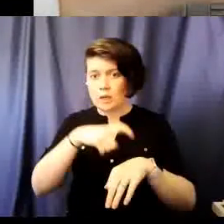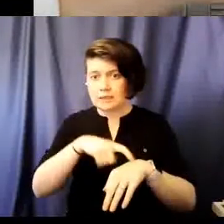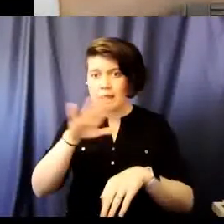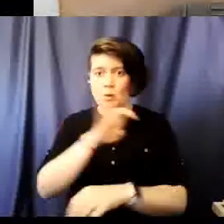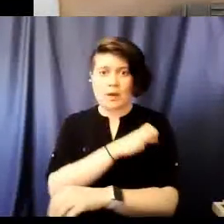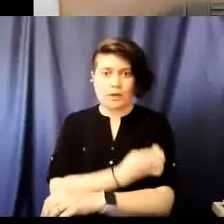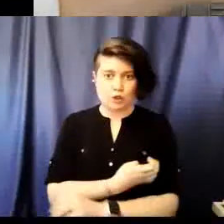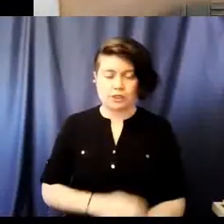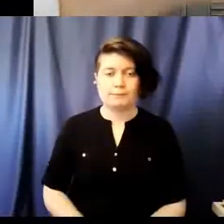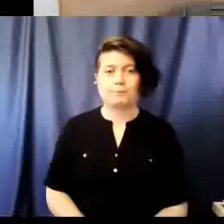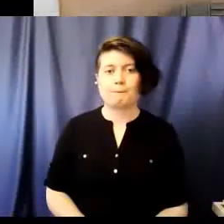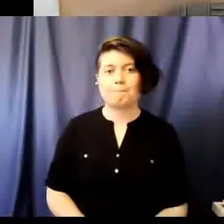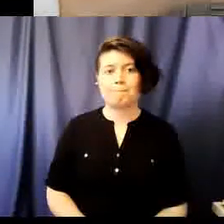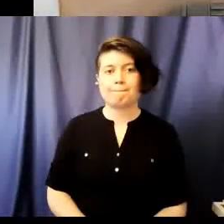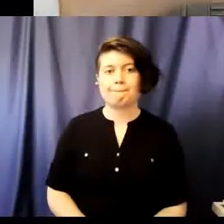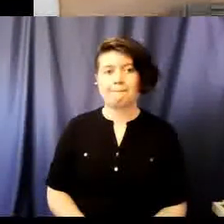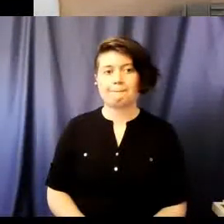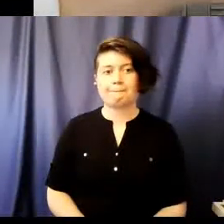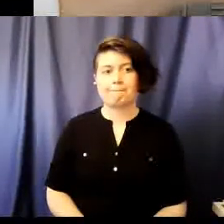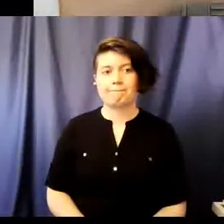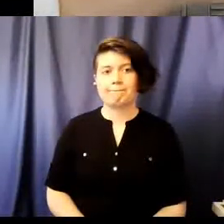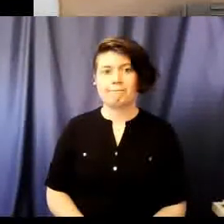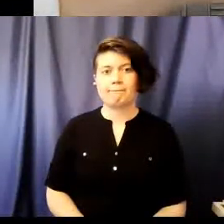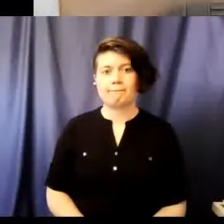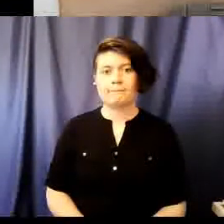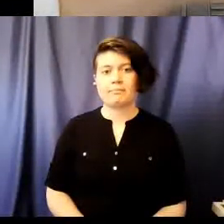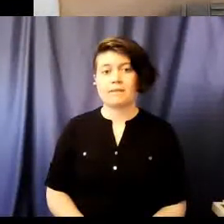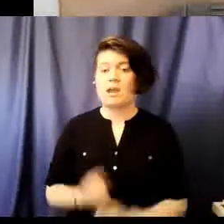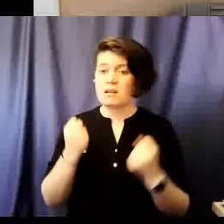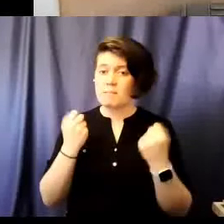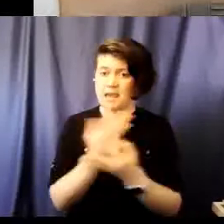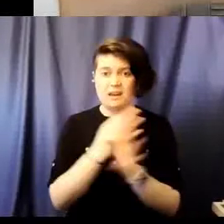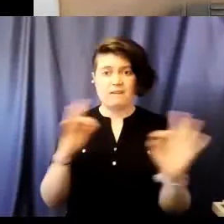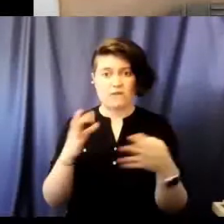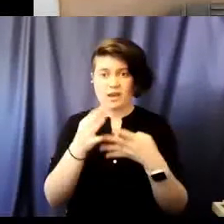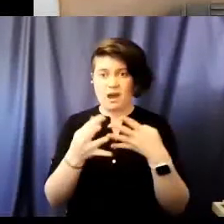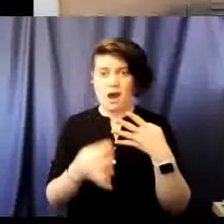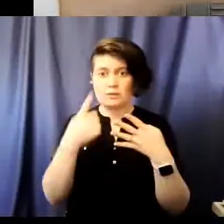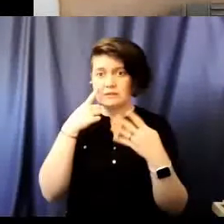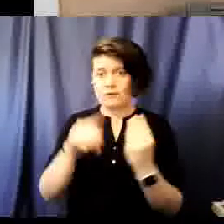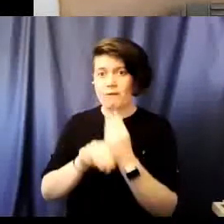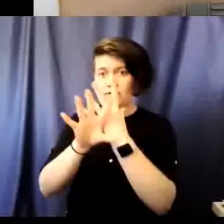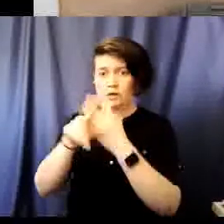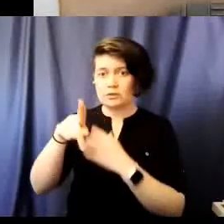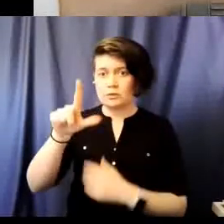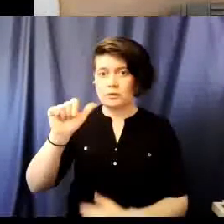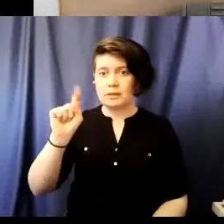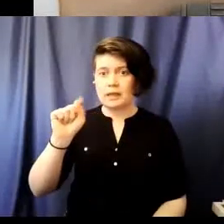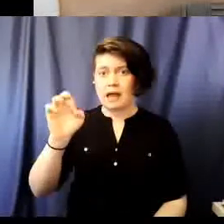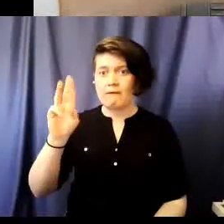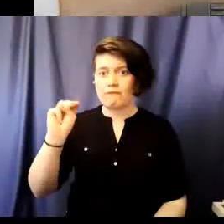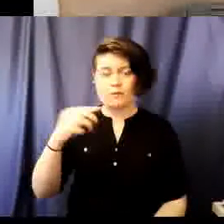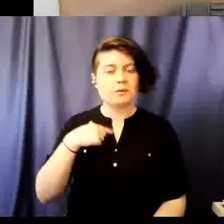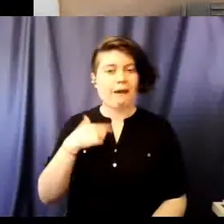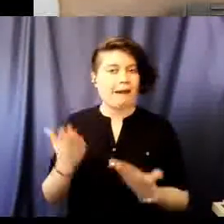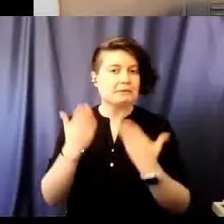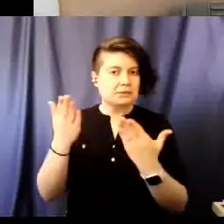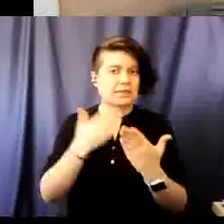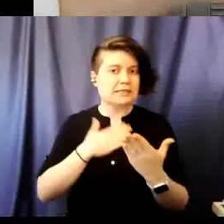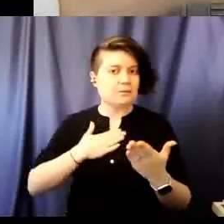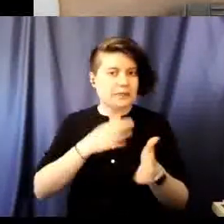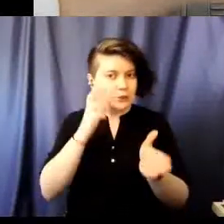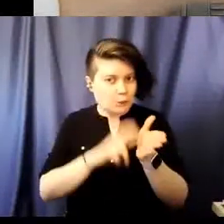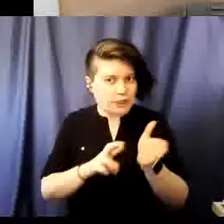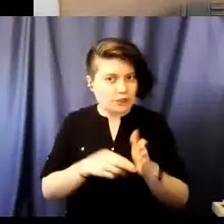in. There are a lot of free options for virtual platforms out there, so I suggest you do your research before committing to